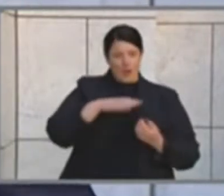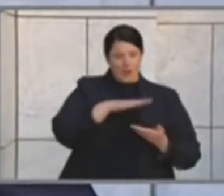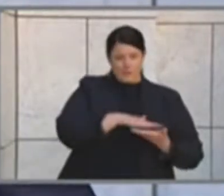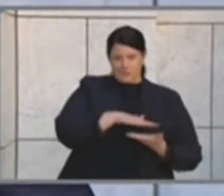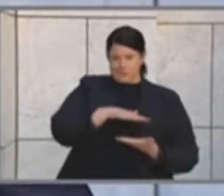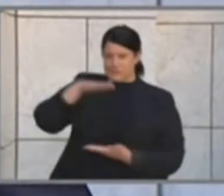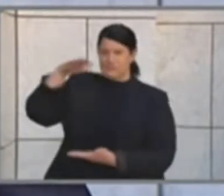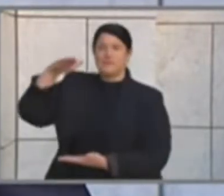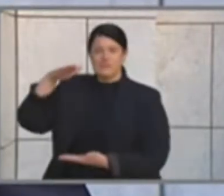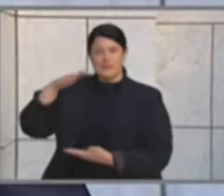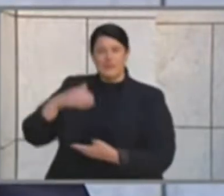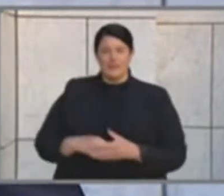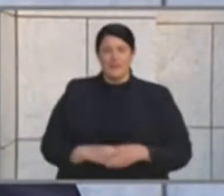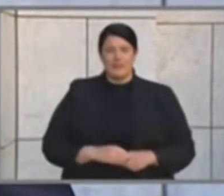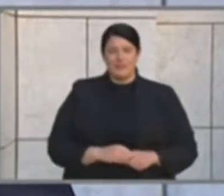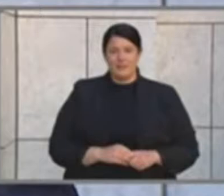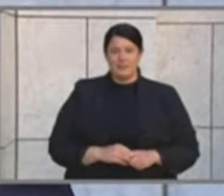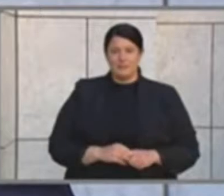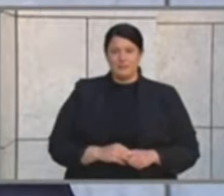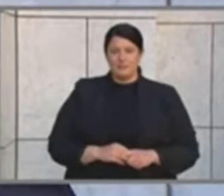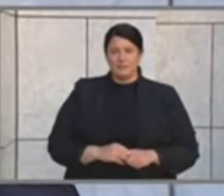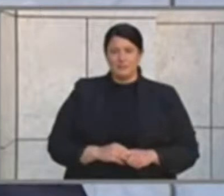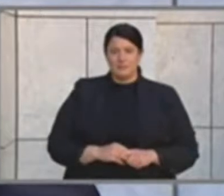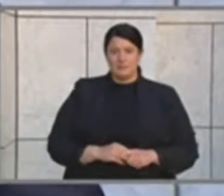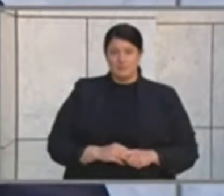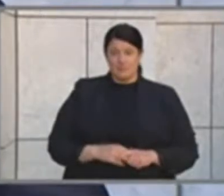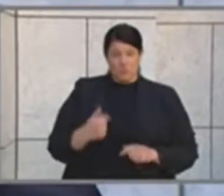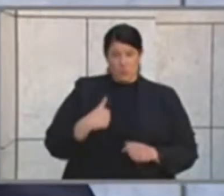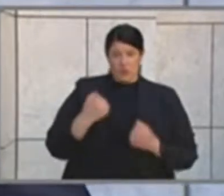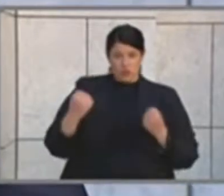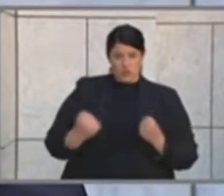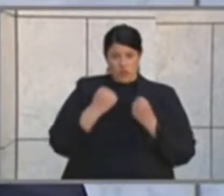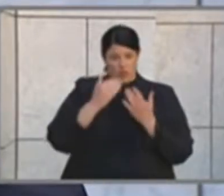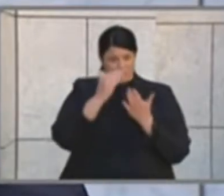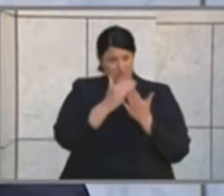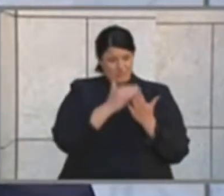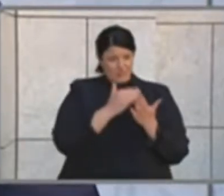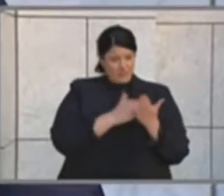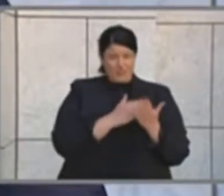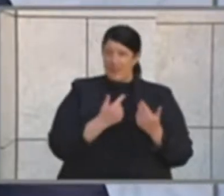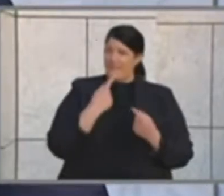growth in recorded economic history, according to some.